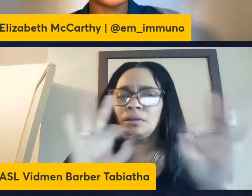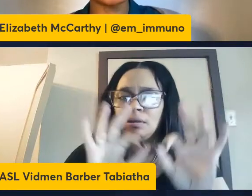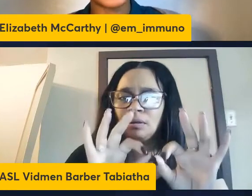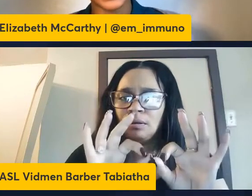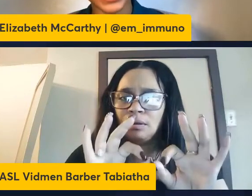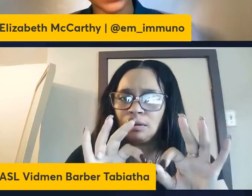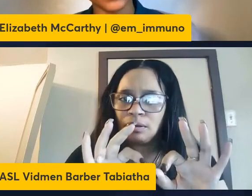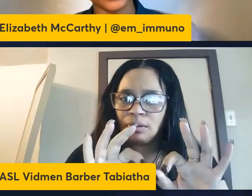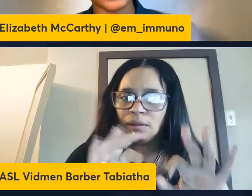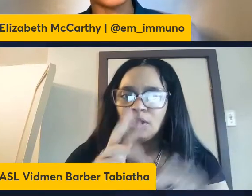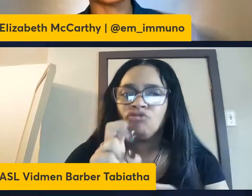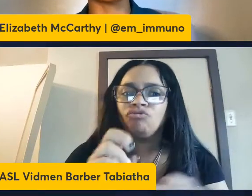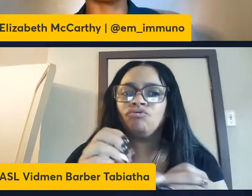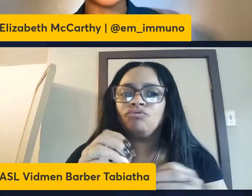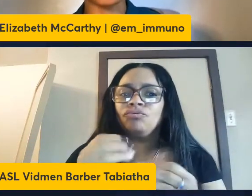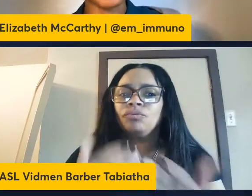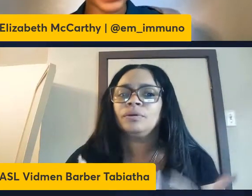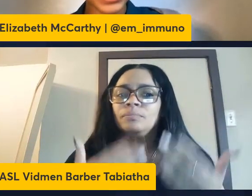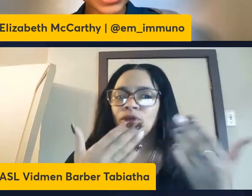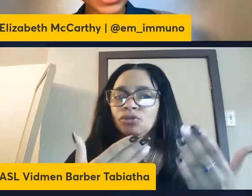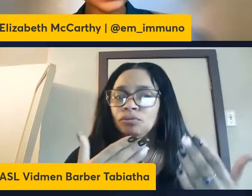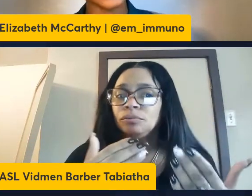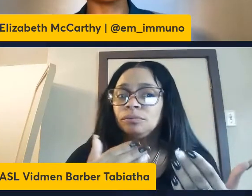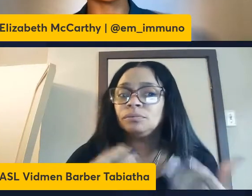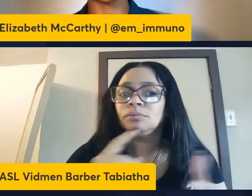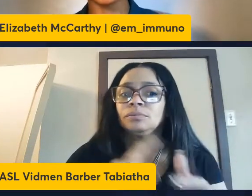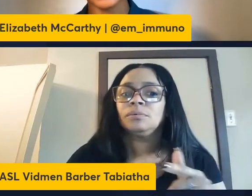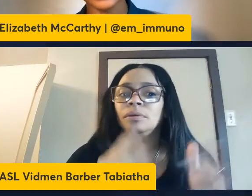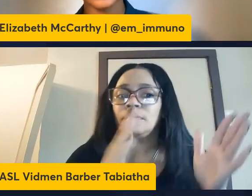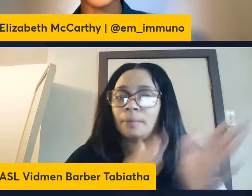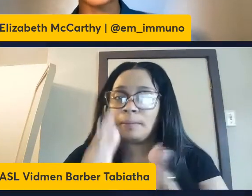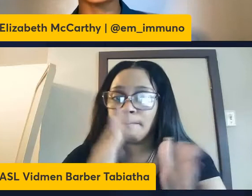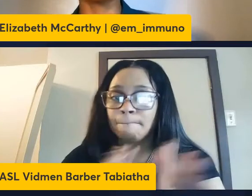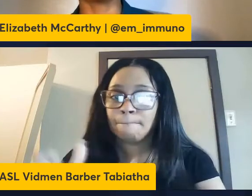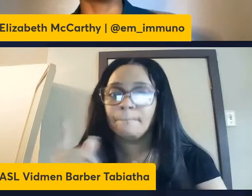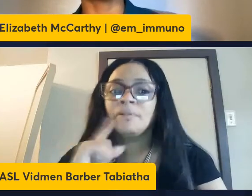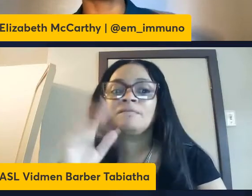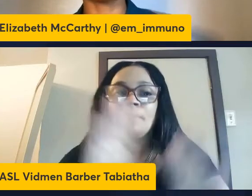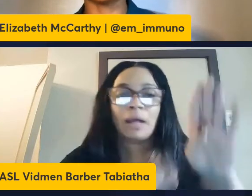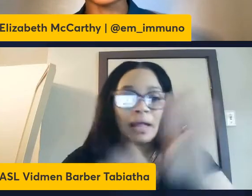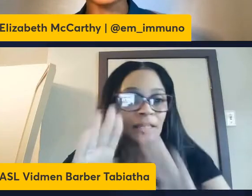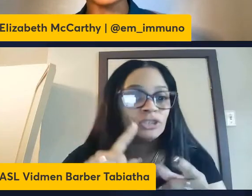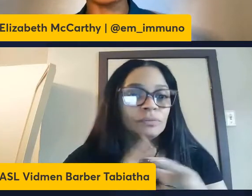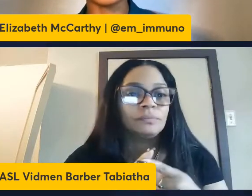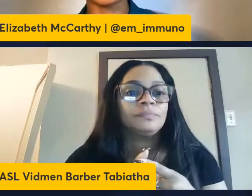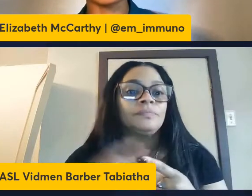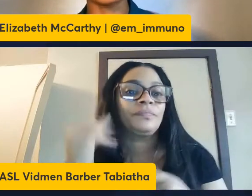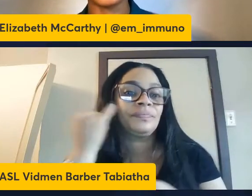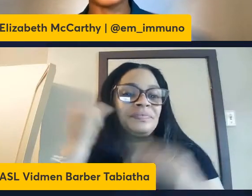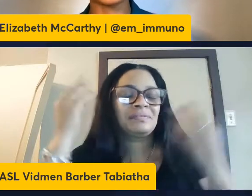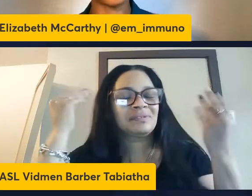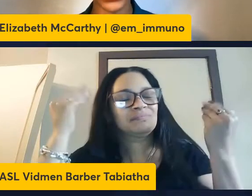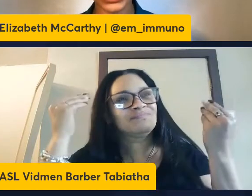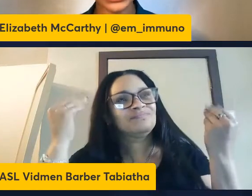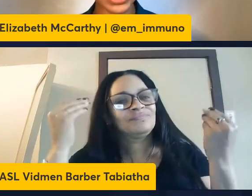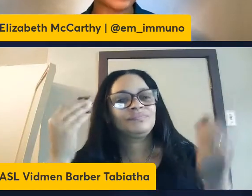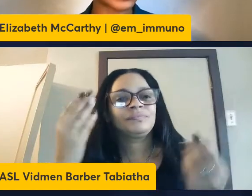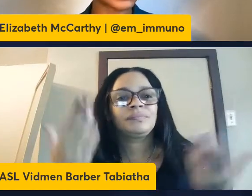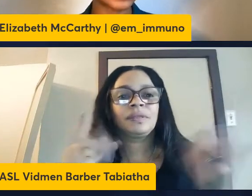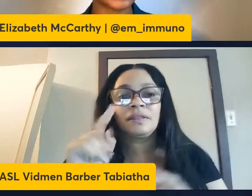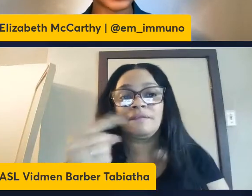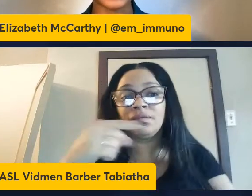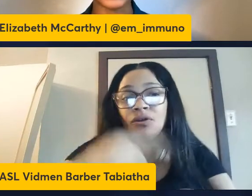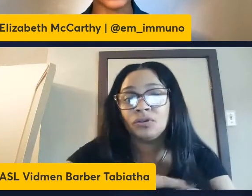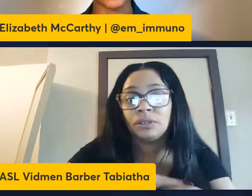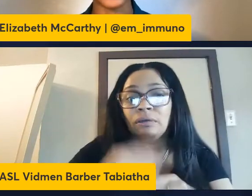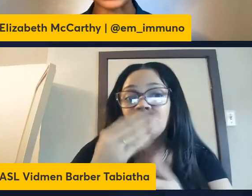about reproducibility with sort of bioinformatics, computational biology. So when I think about maybe the first time